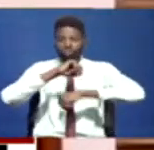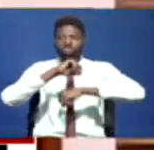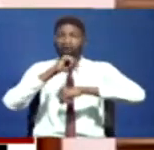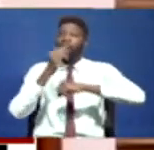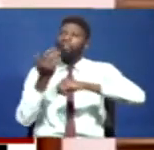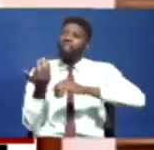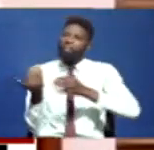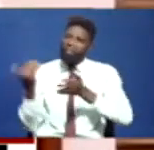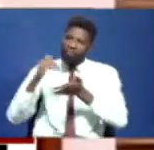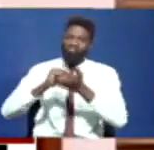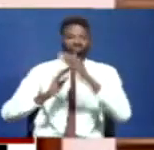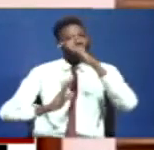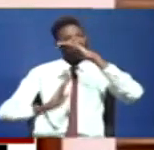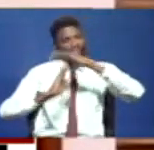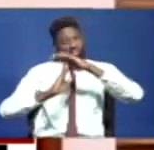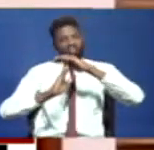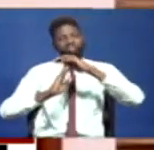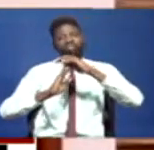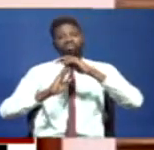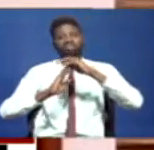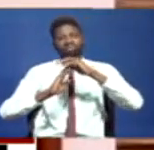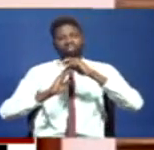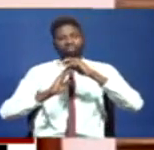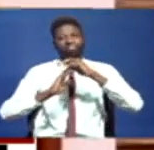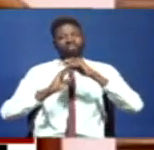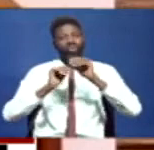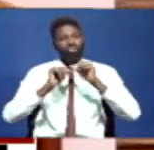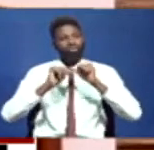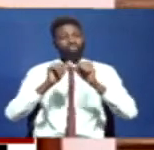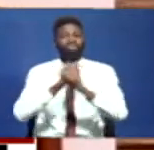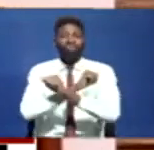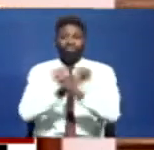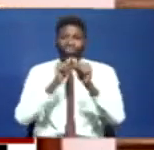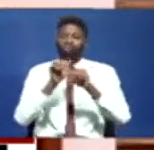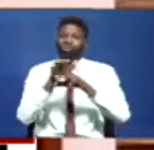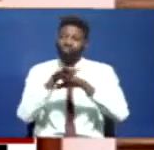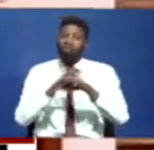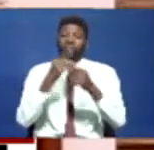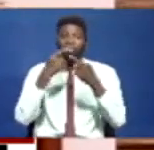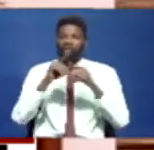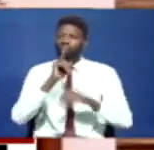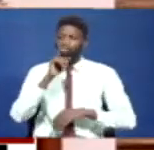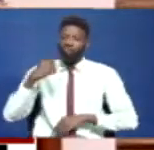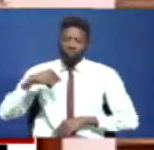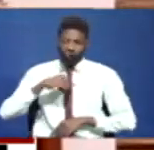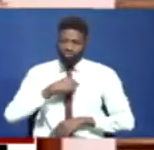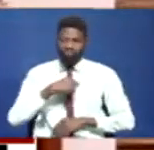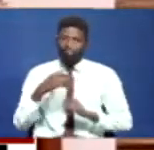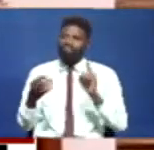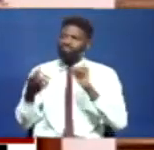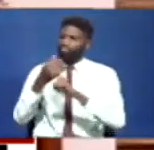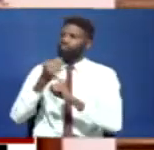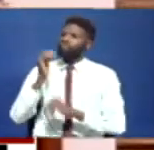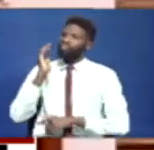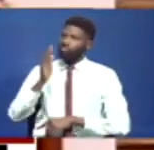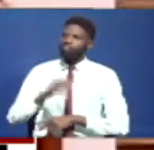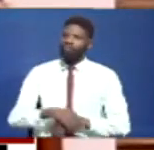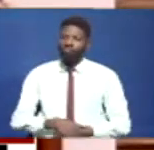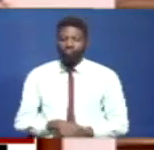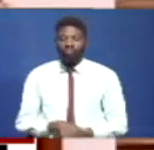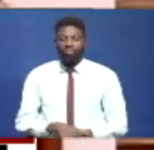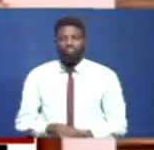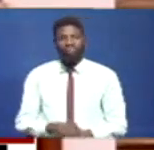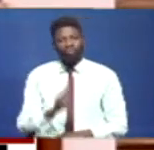market is well on course. Slowly but sure, we shall get there. One broadcast at a